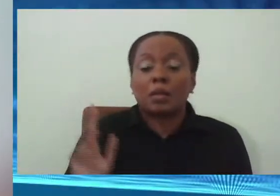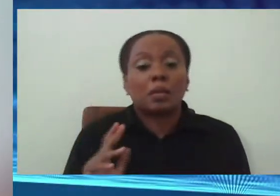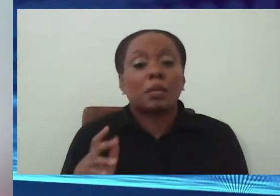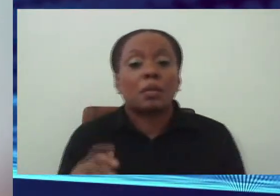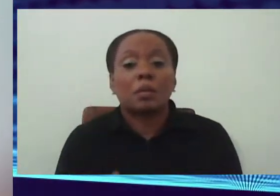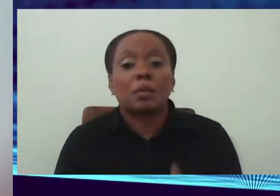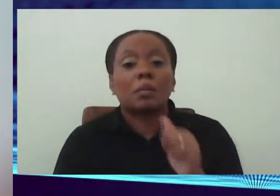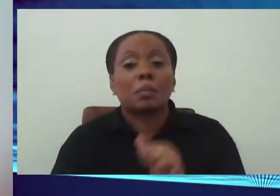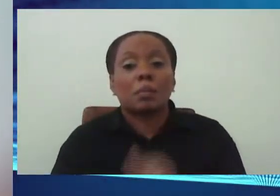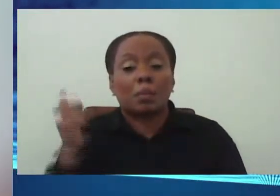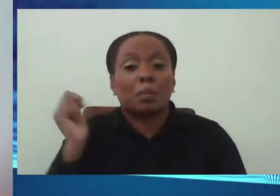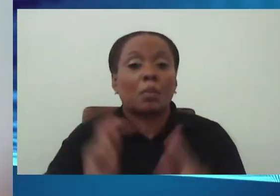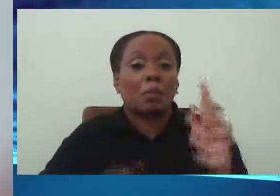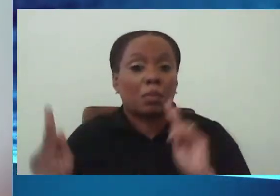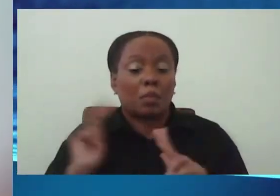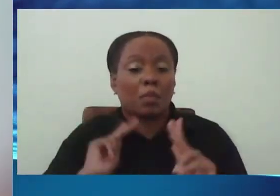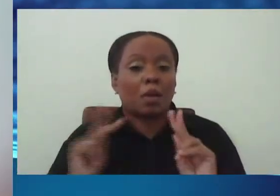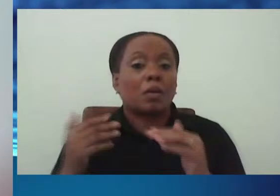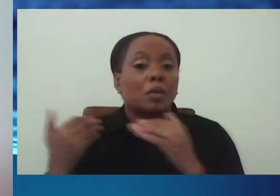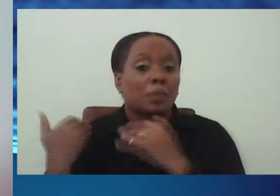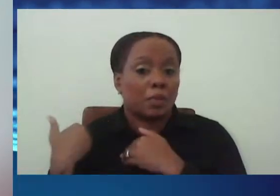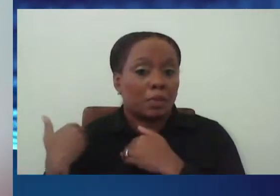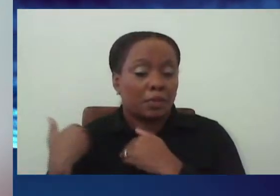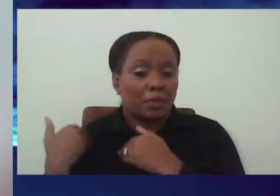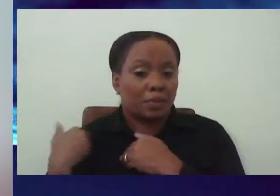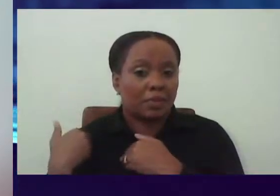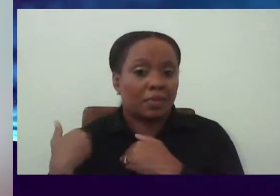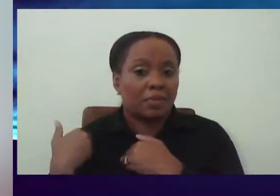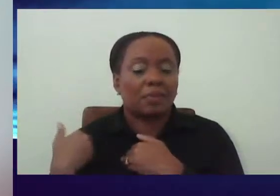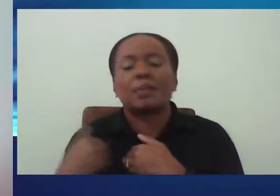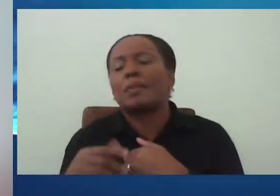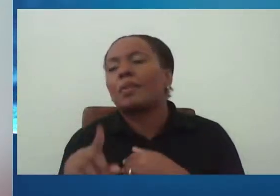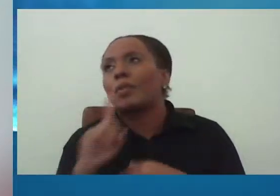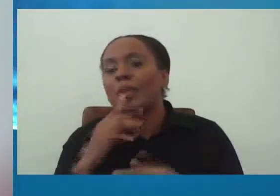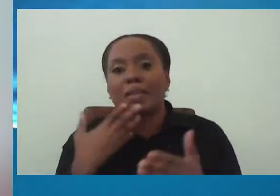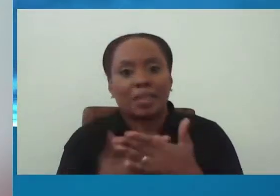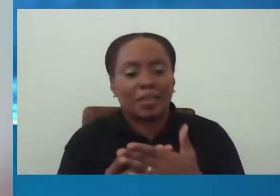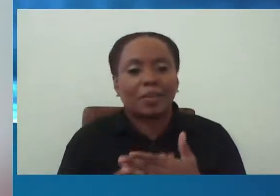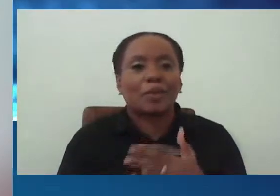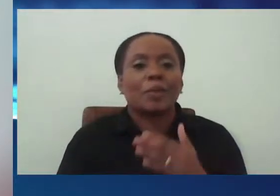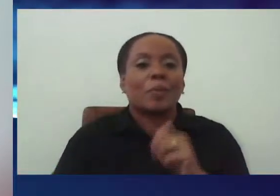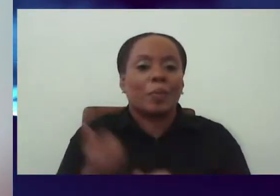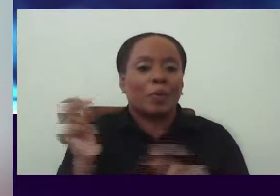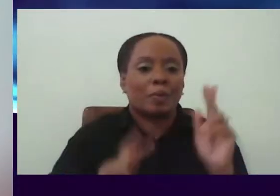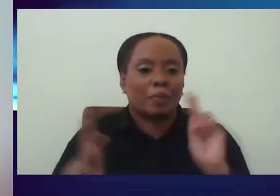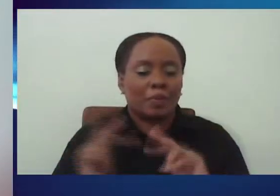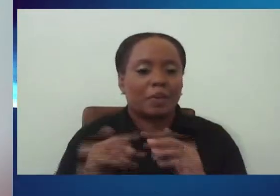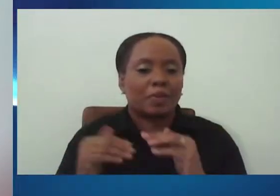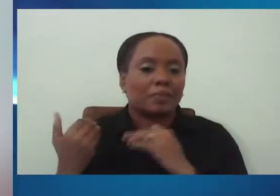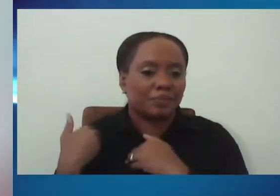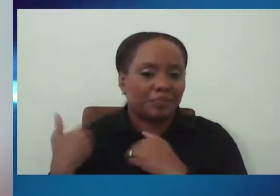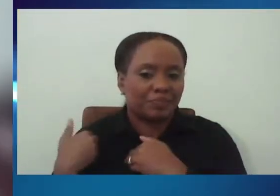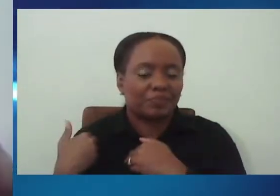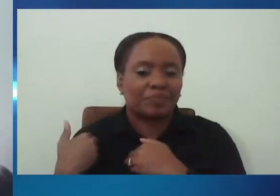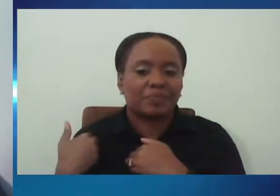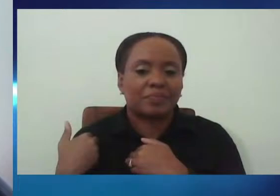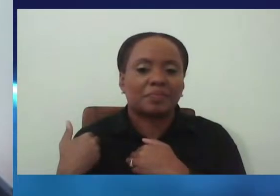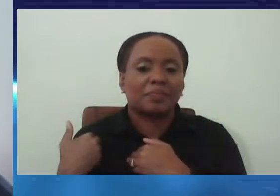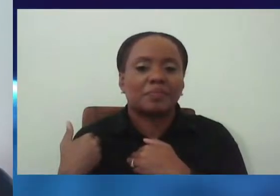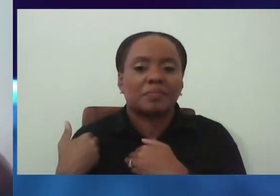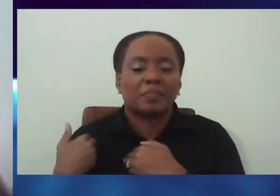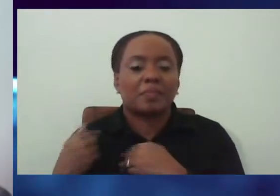are very responsible, and this is refreshing. However, there is a significant minority